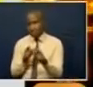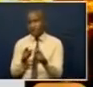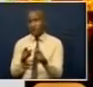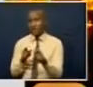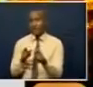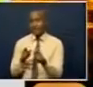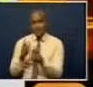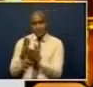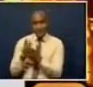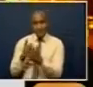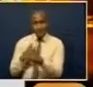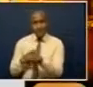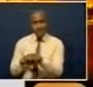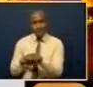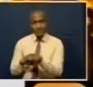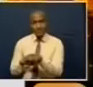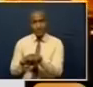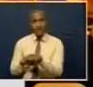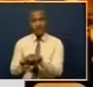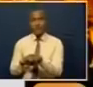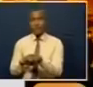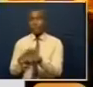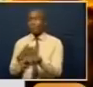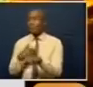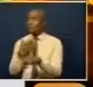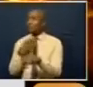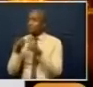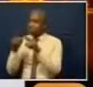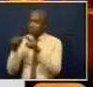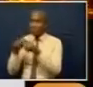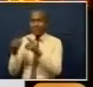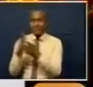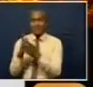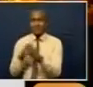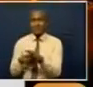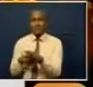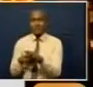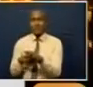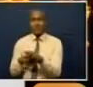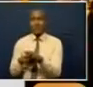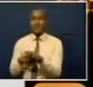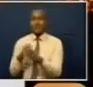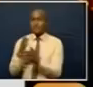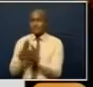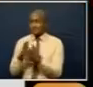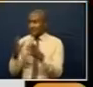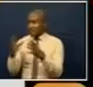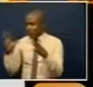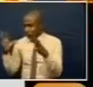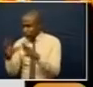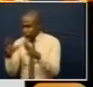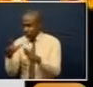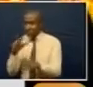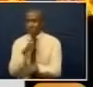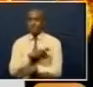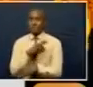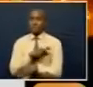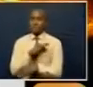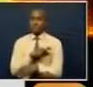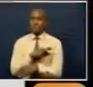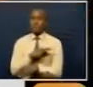sometimes and I don't want to cast aspersions on their character, but sometimes they are beneficiaries of the congestion in these areas. Yeah. And so we